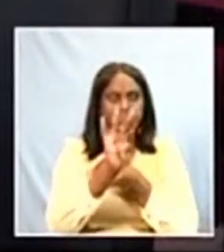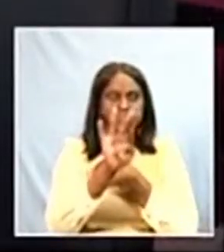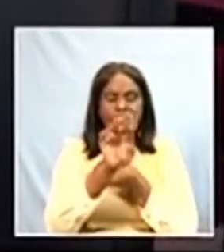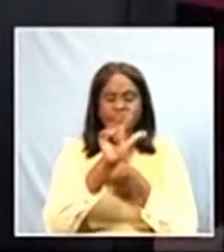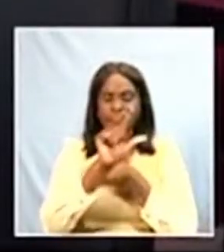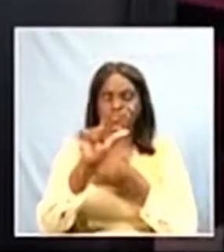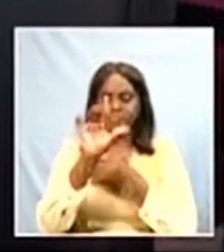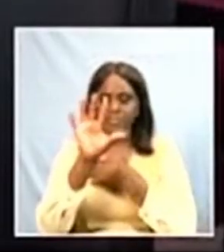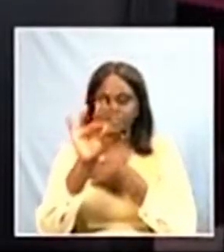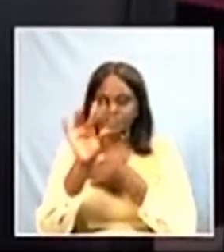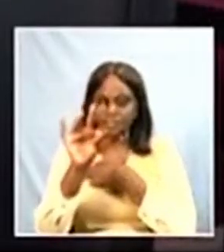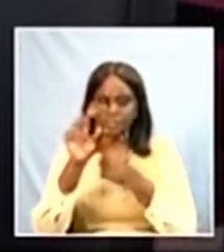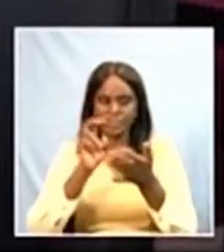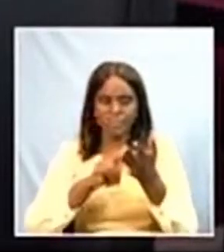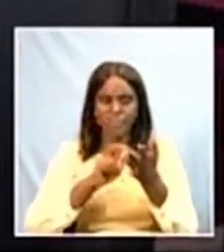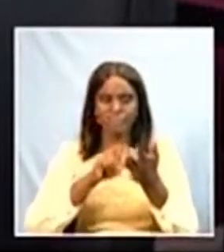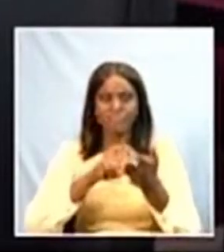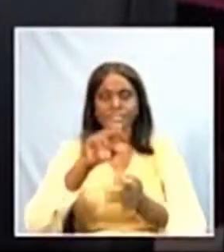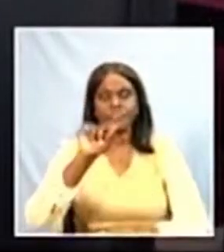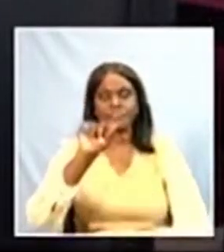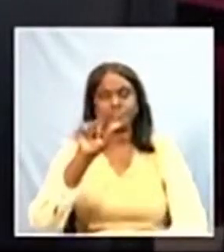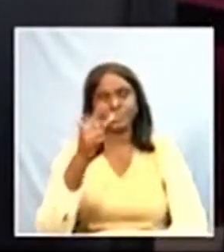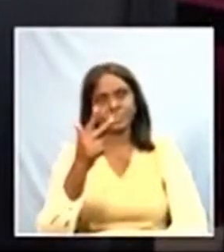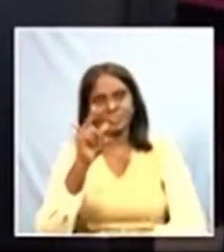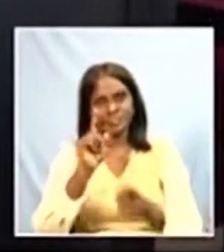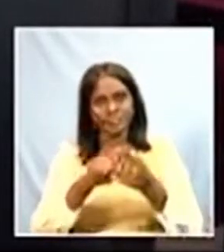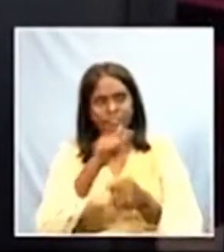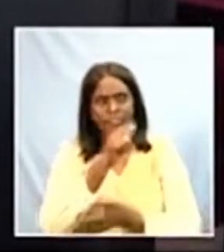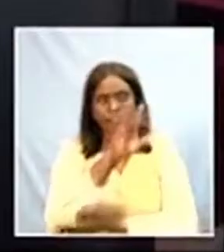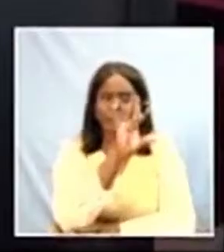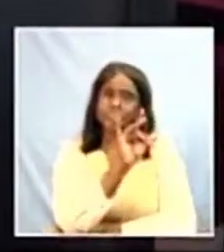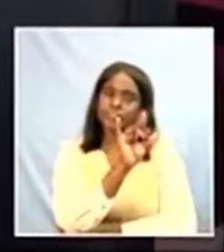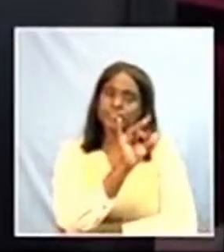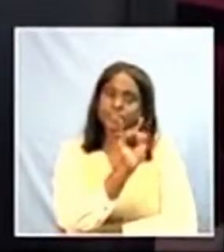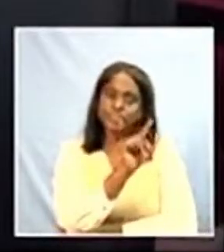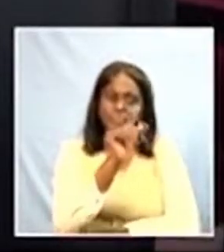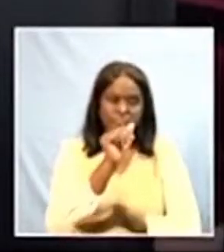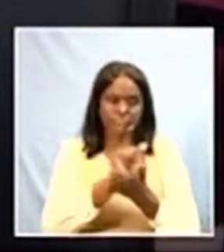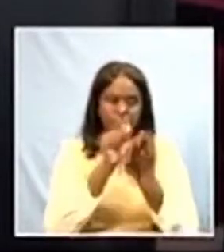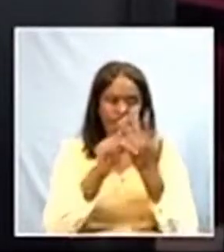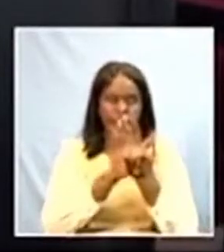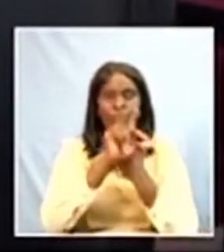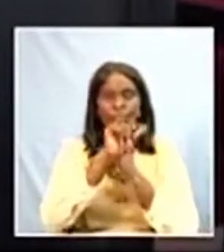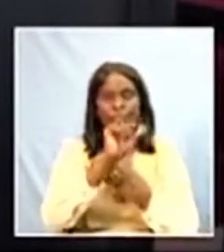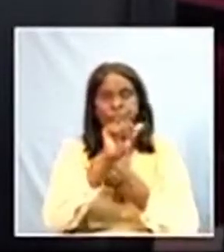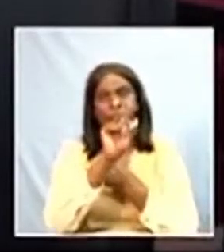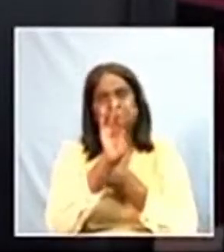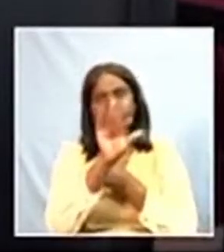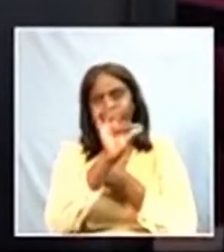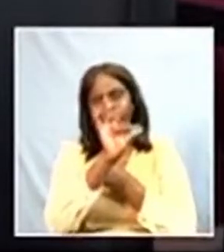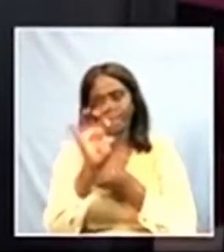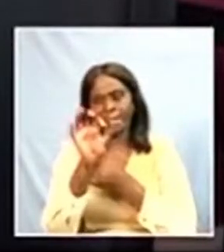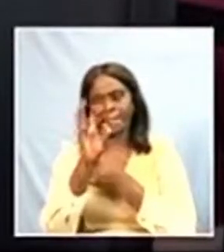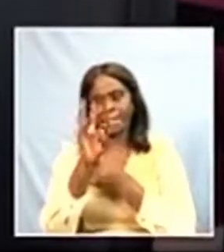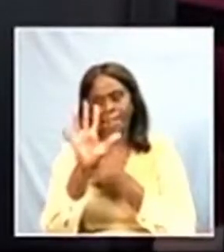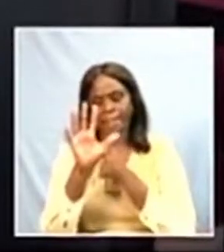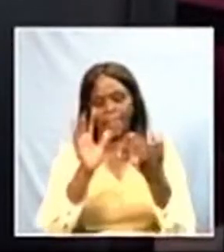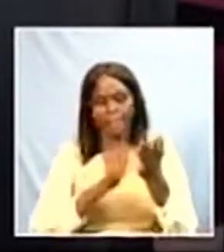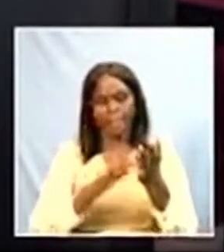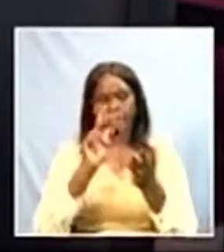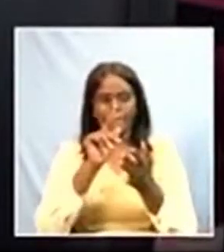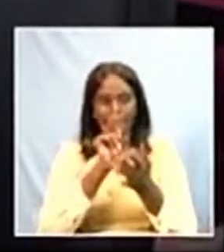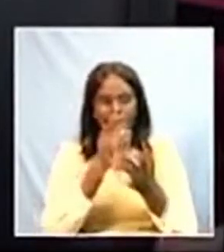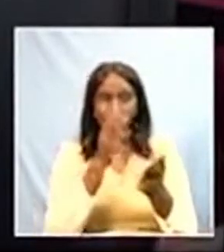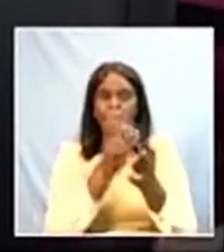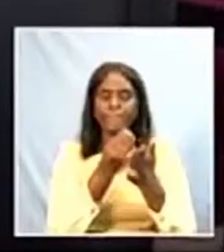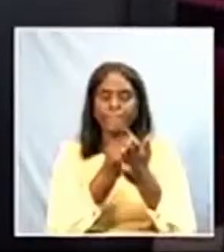28 November 2023 to 18 April 2024. 965,000 kwacha. These are